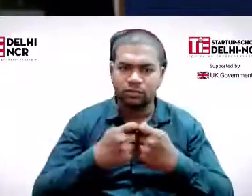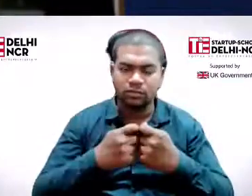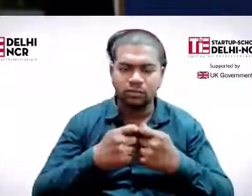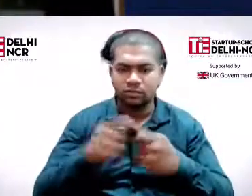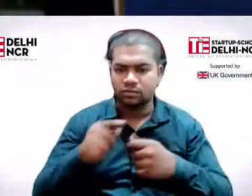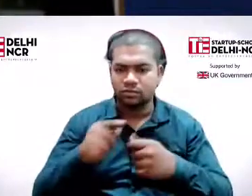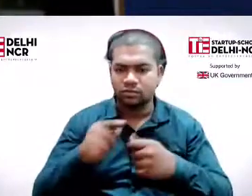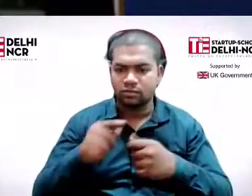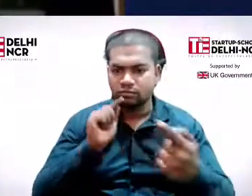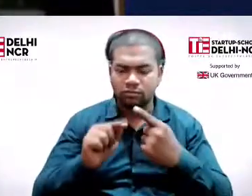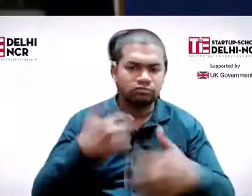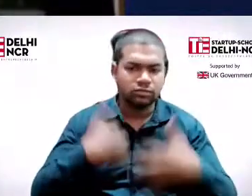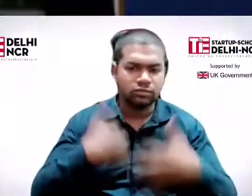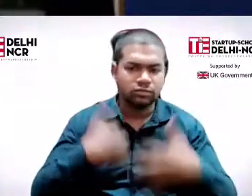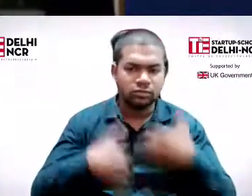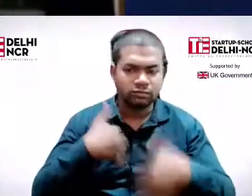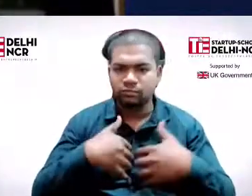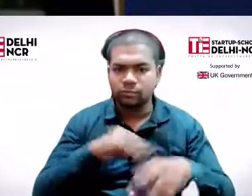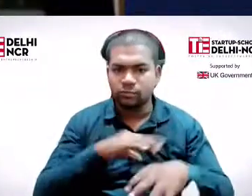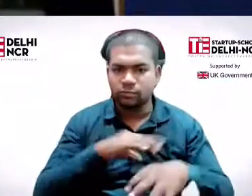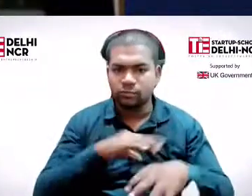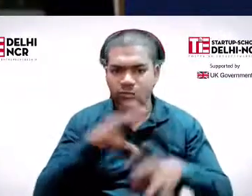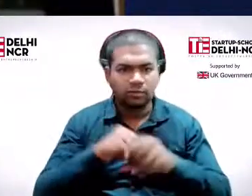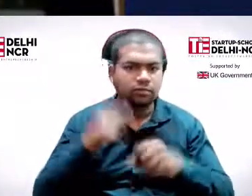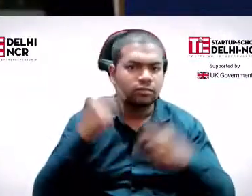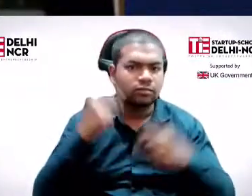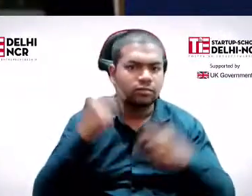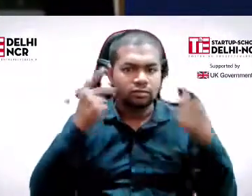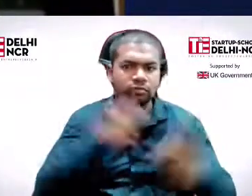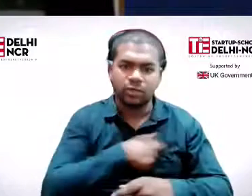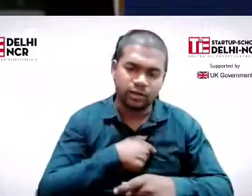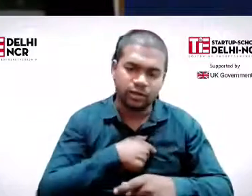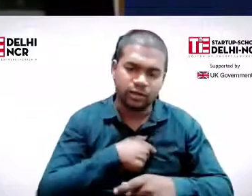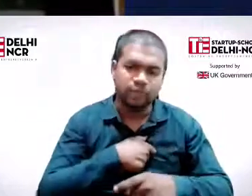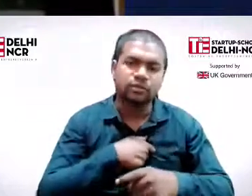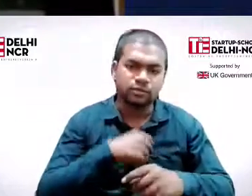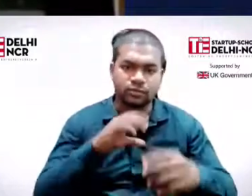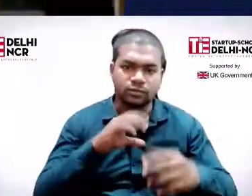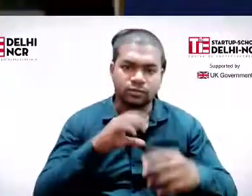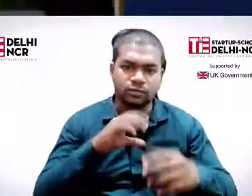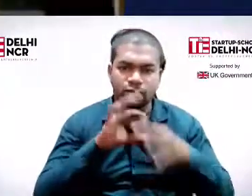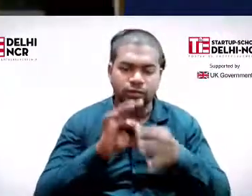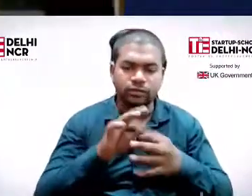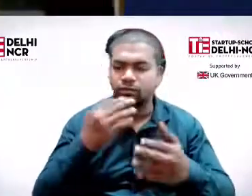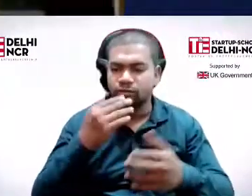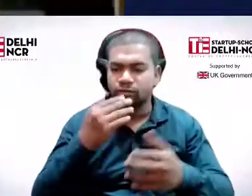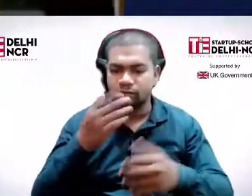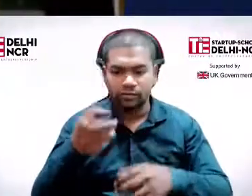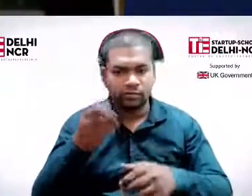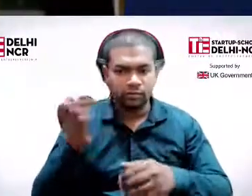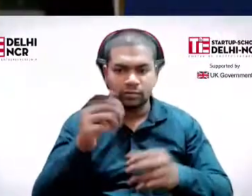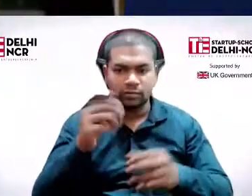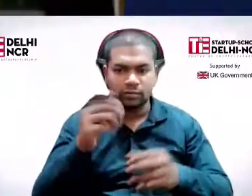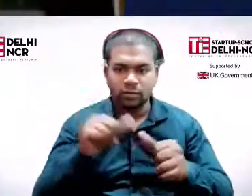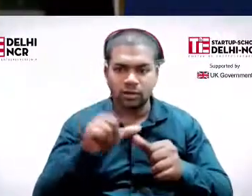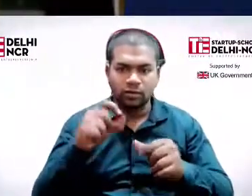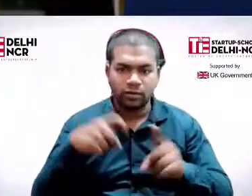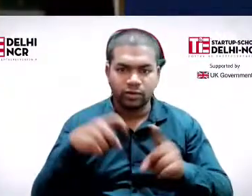challenges, demonstrating a high level of thought and craft in branding, experience, and interactions. Over to you, Alok and